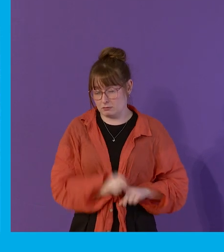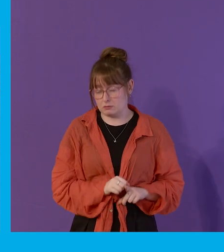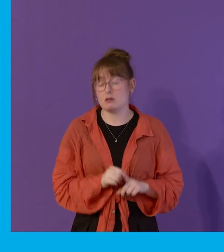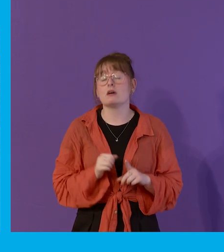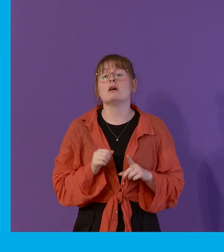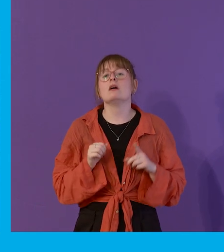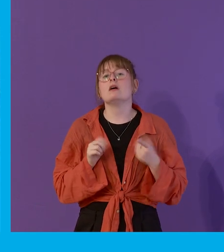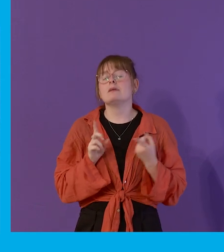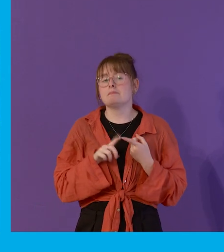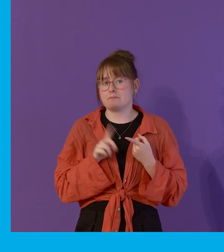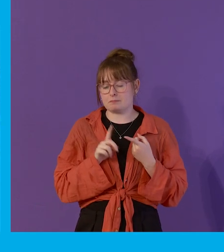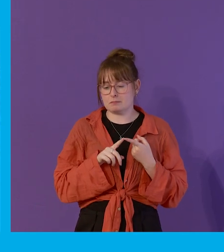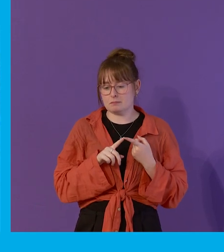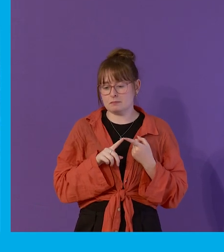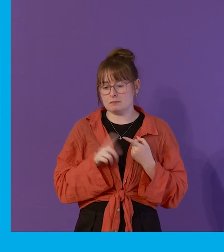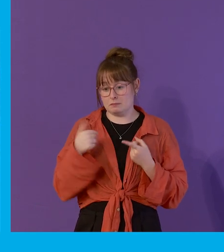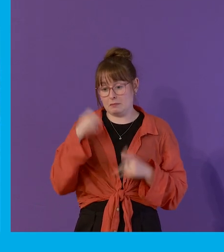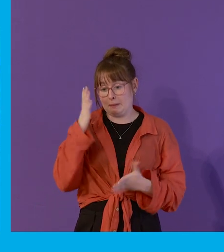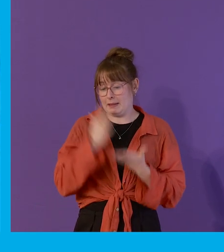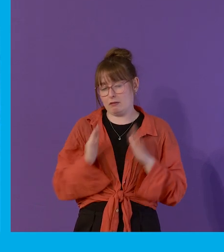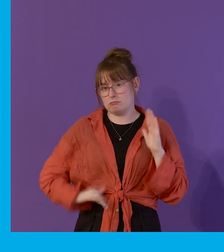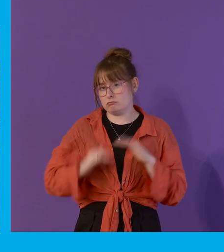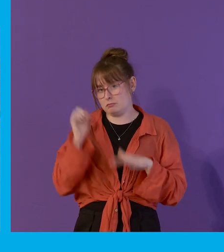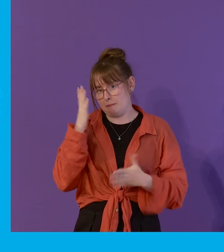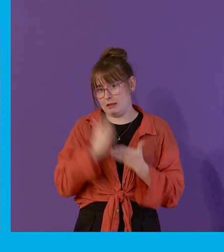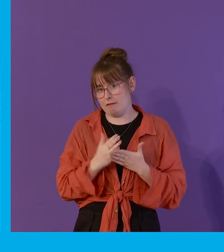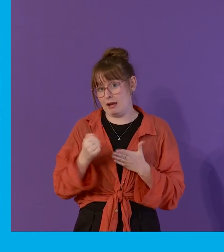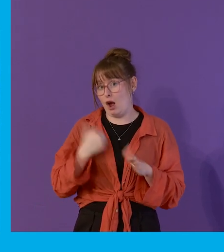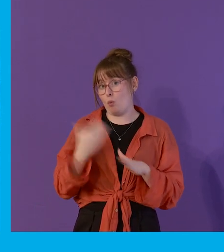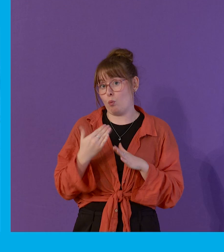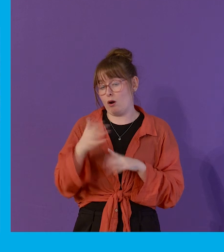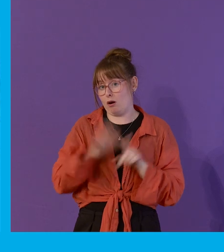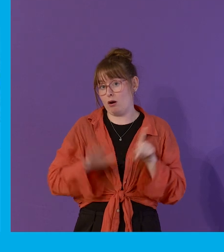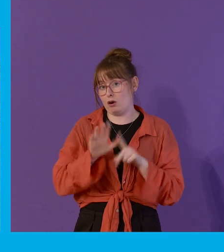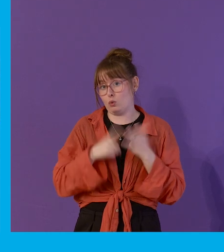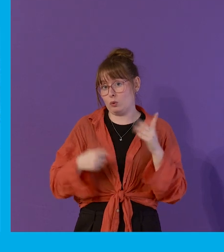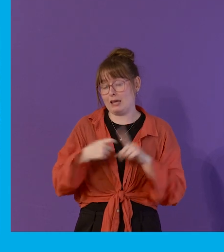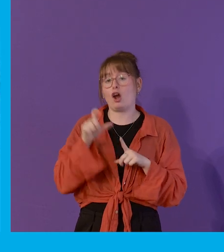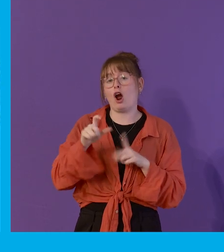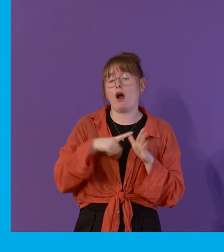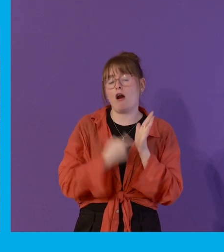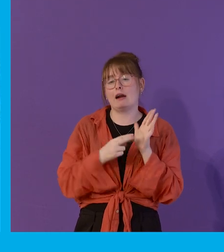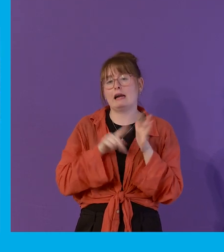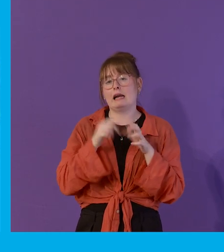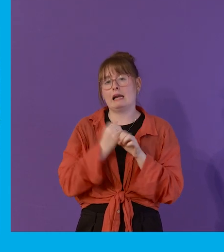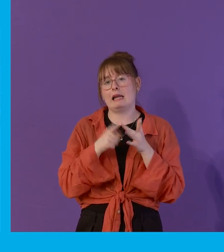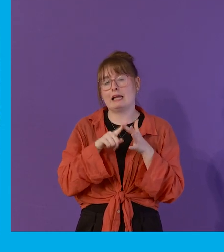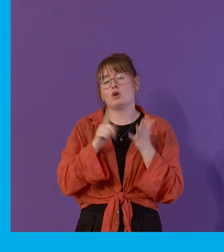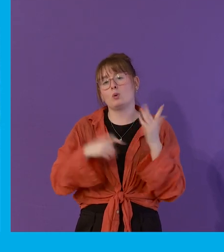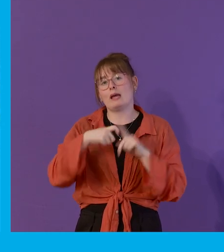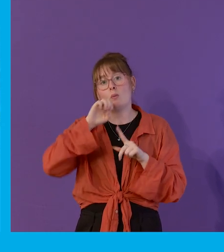questions. I believe very much, and our work at Carnegie UK would support the idea that